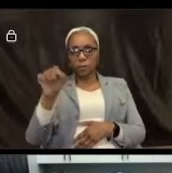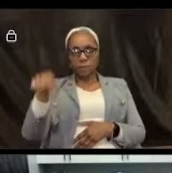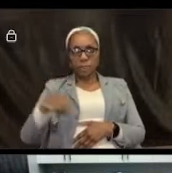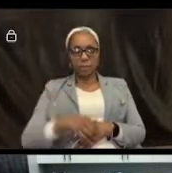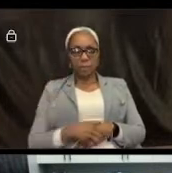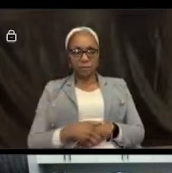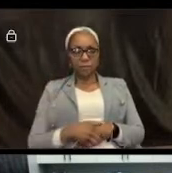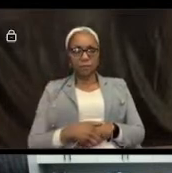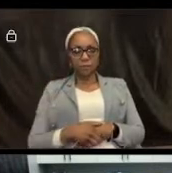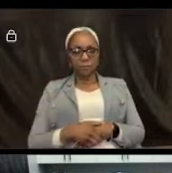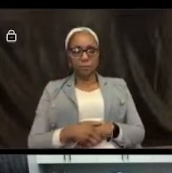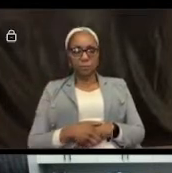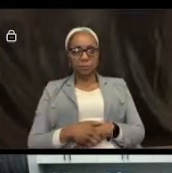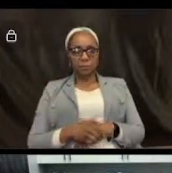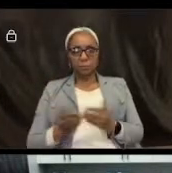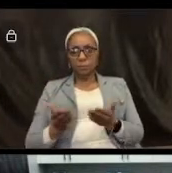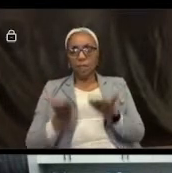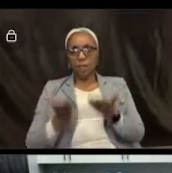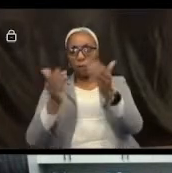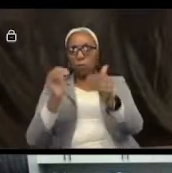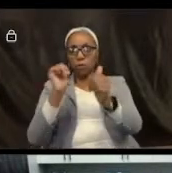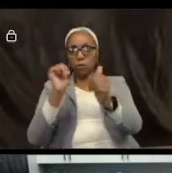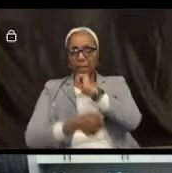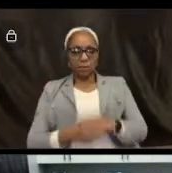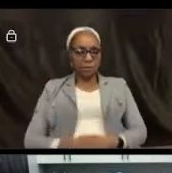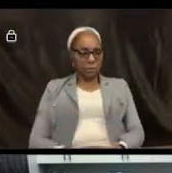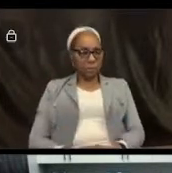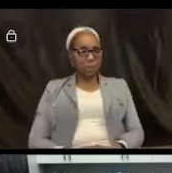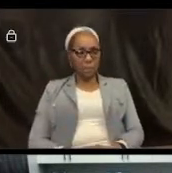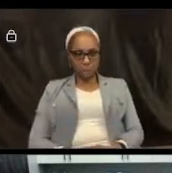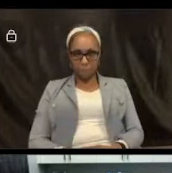Yes. Motion passes. Thank you.